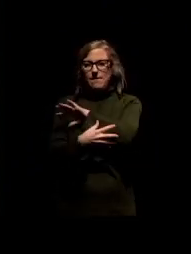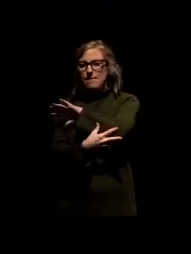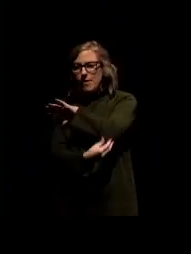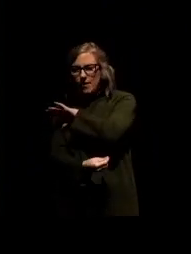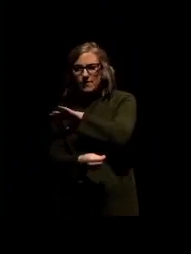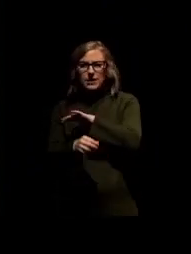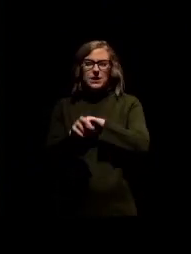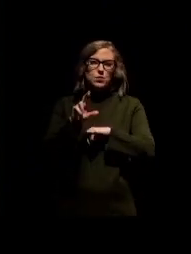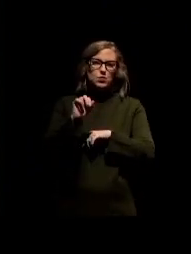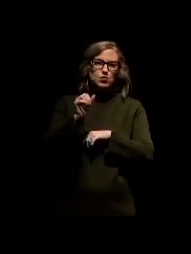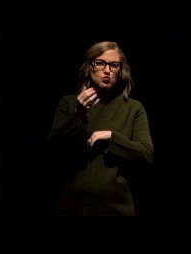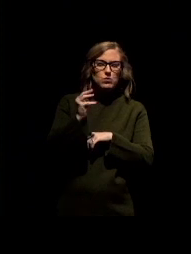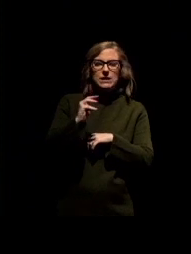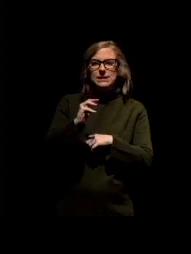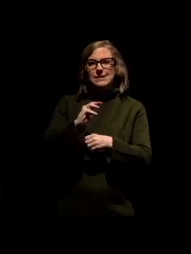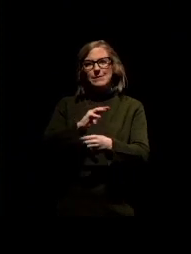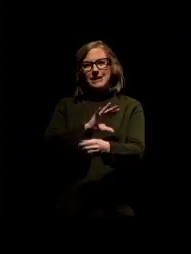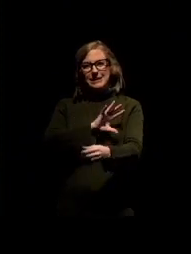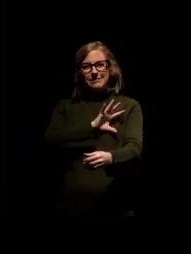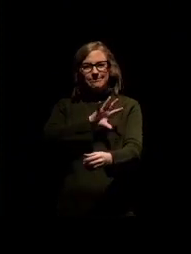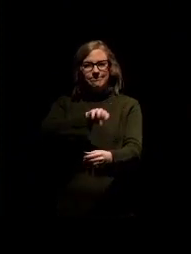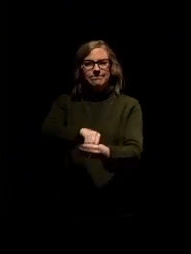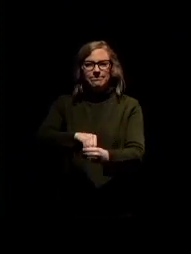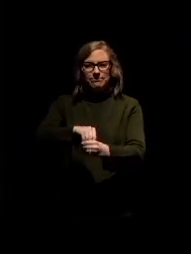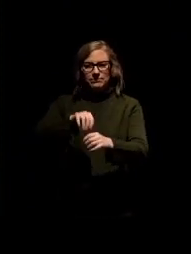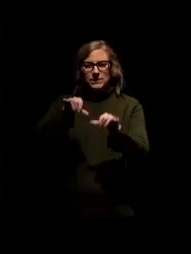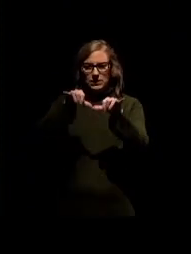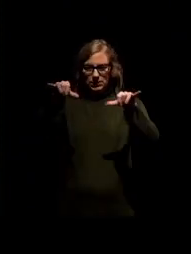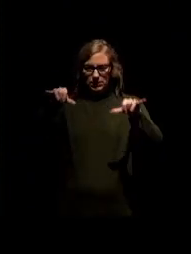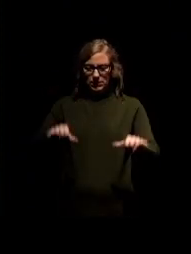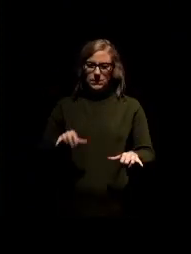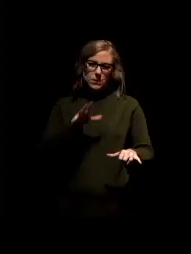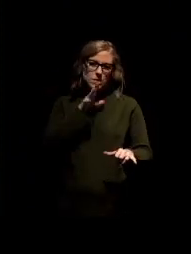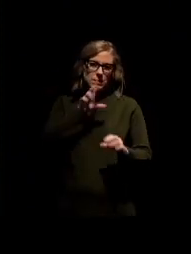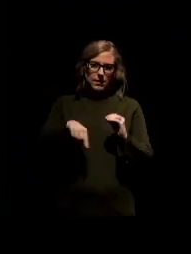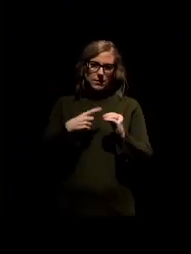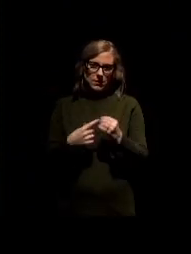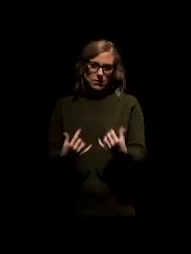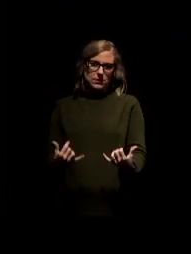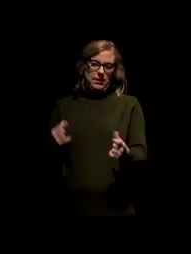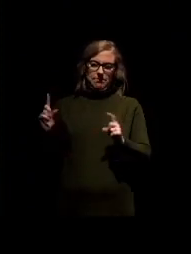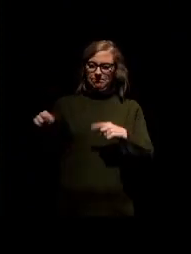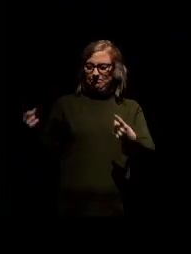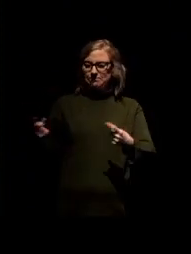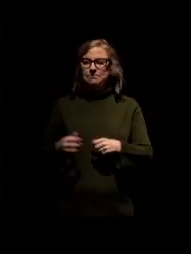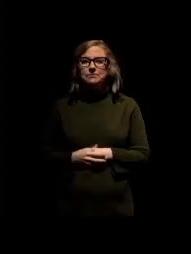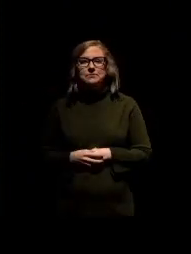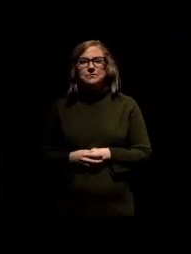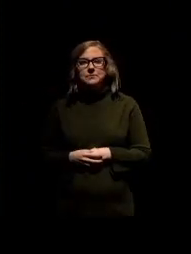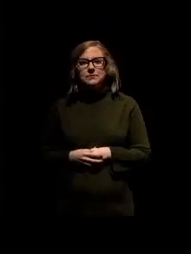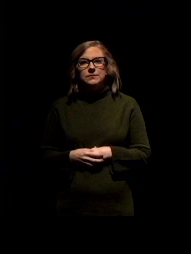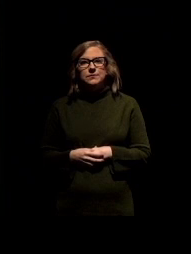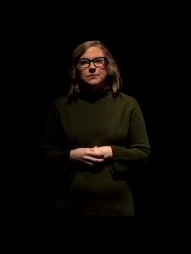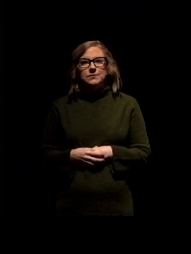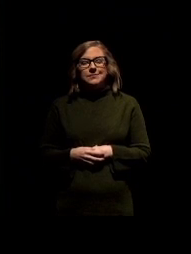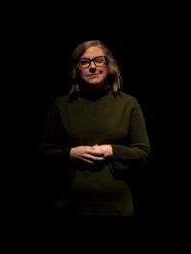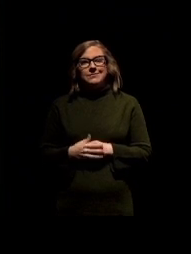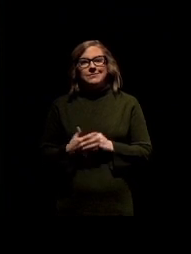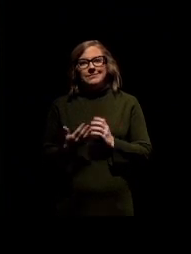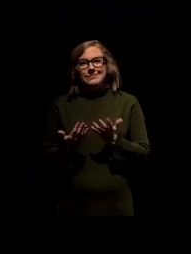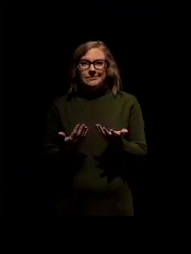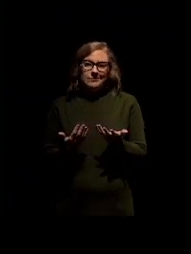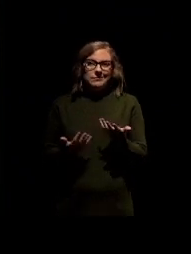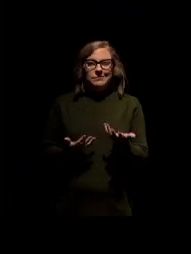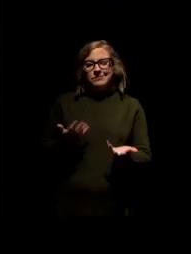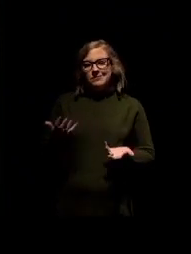that is built into the structures that you know, we've been talking about today. So, and those things are sort of kind of like, you